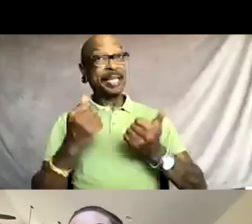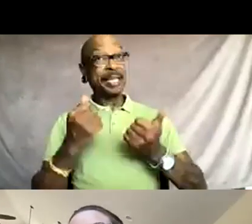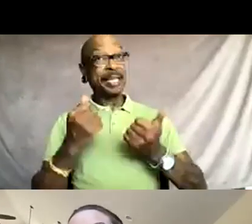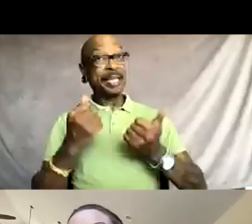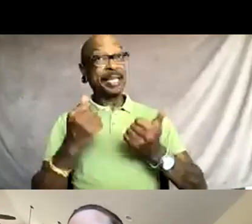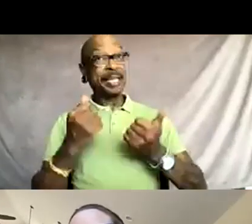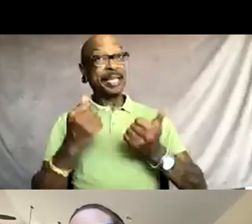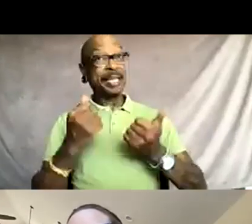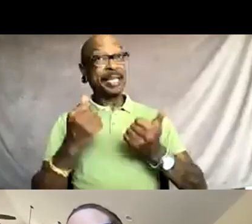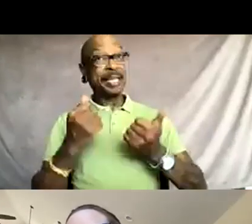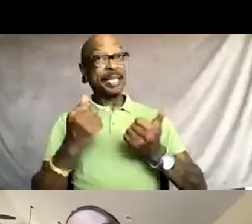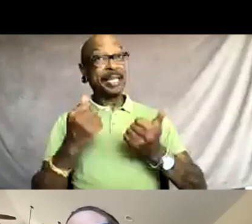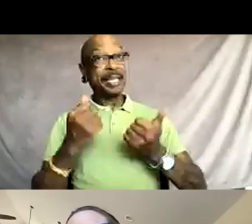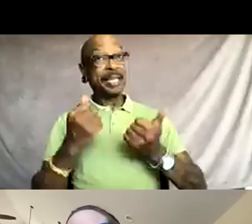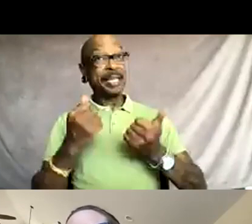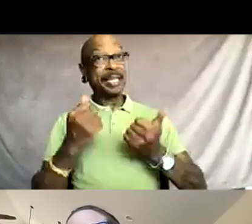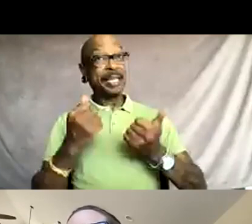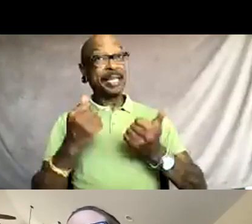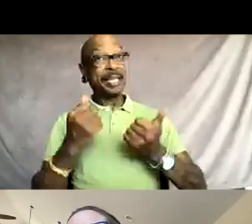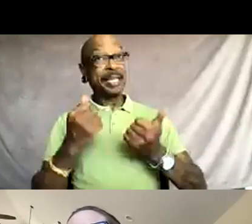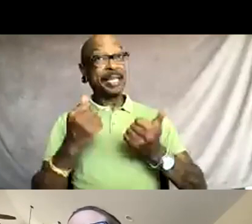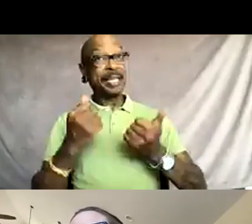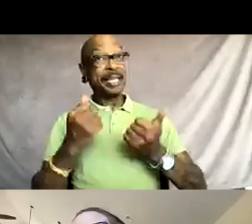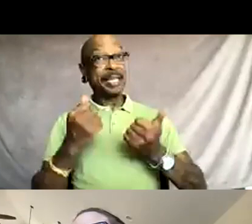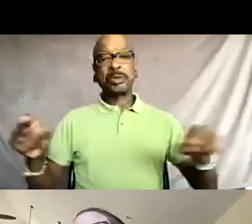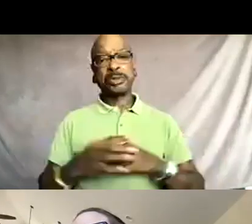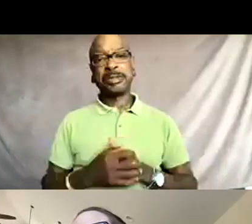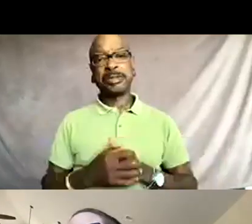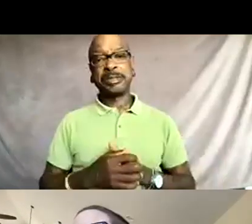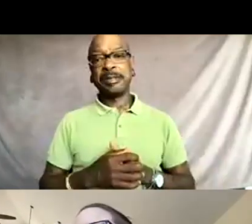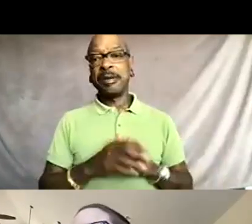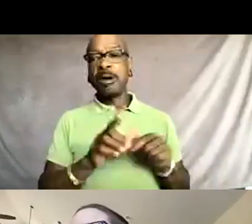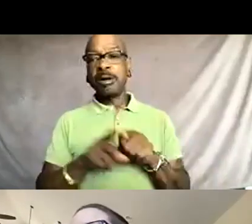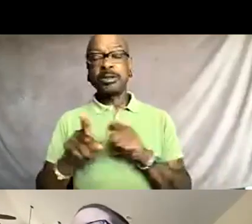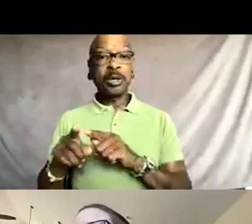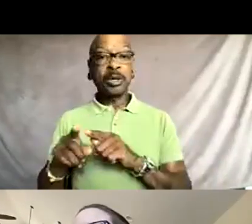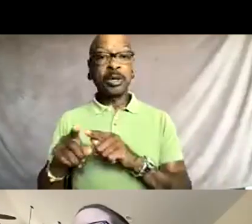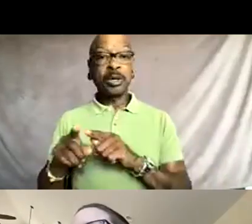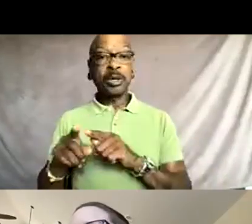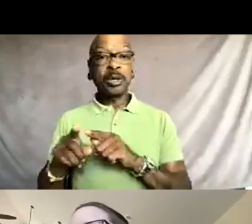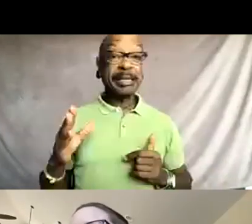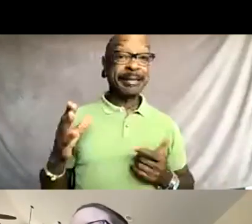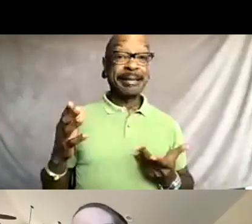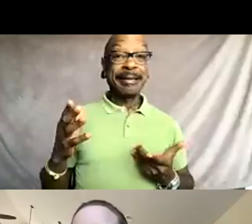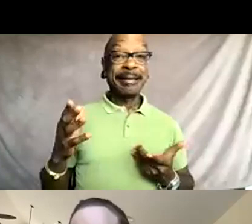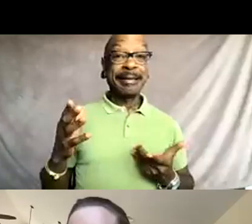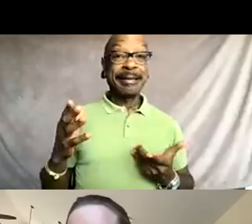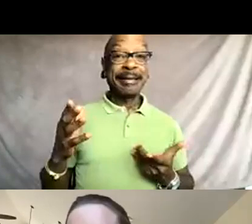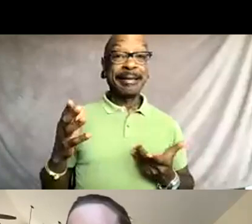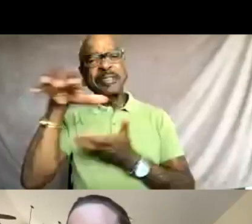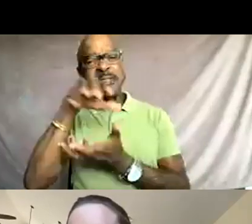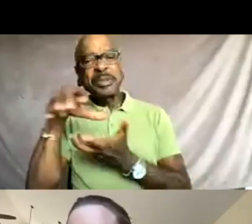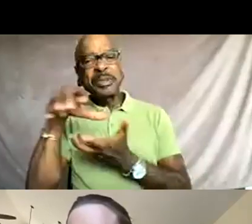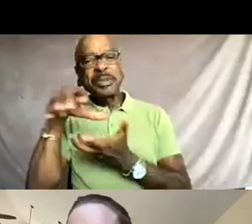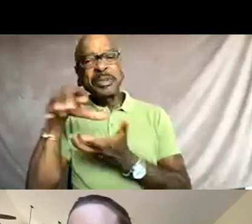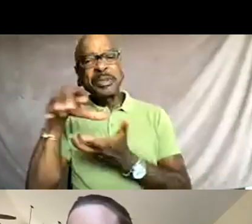so diverse. But we also realized there's something perhaps inherently confusing in how a lot of this information has